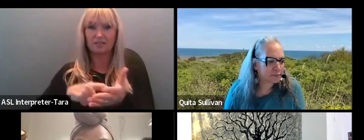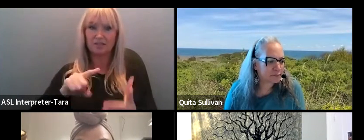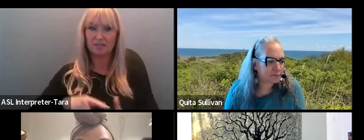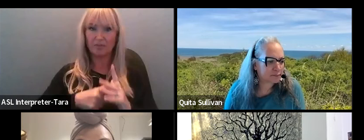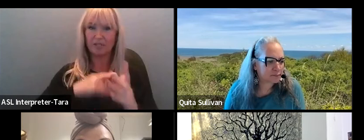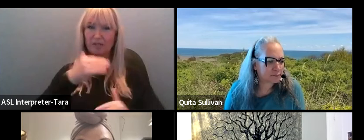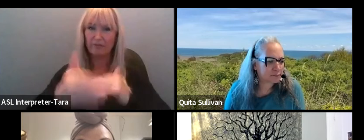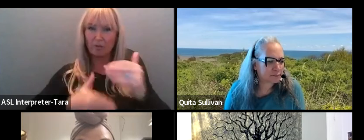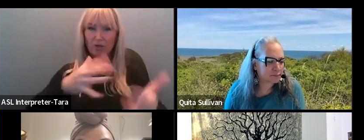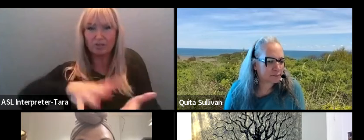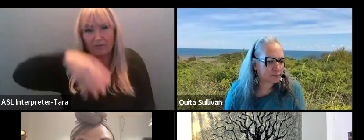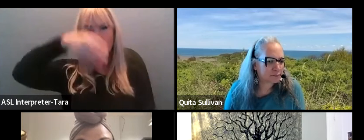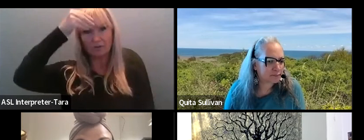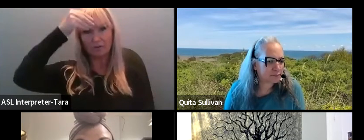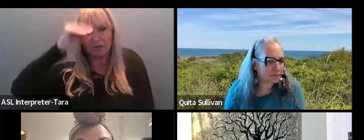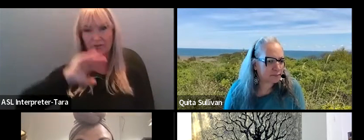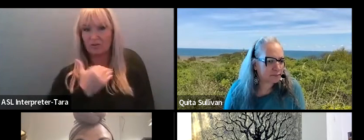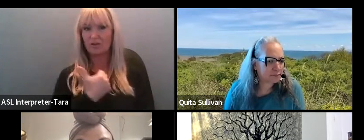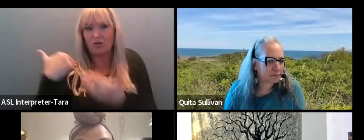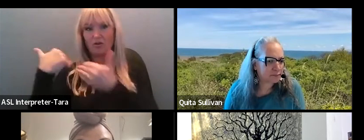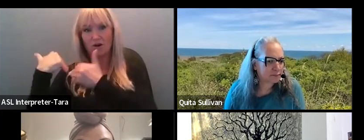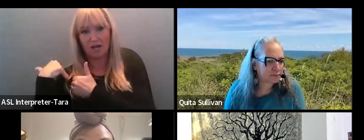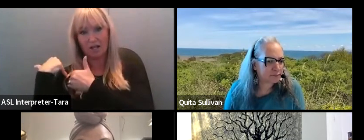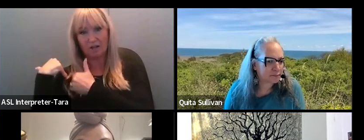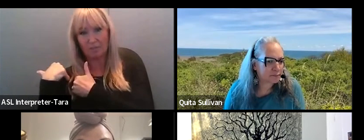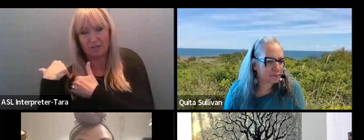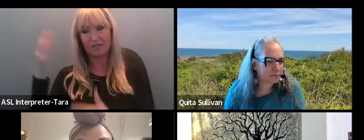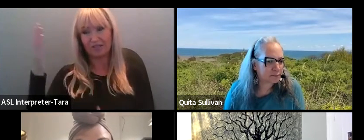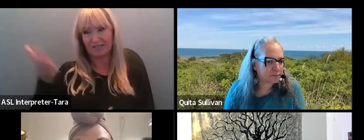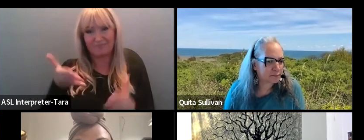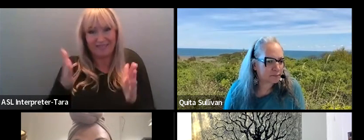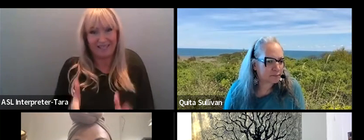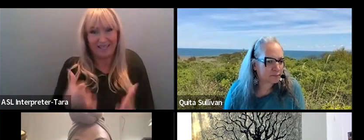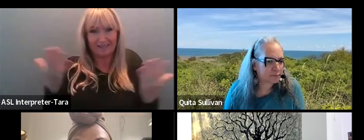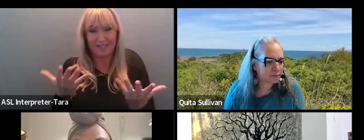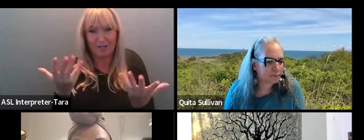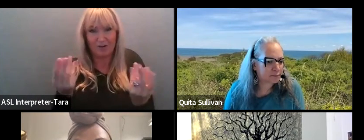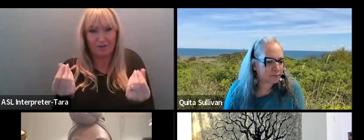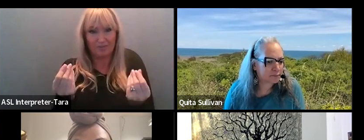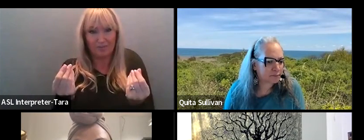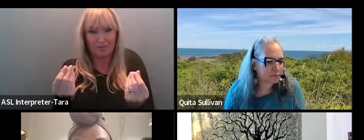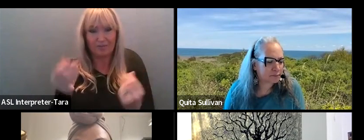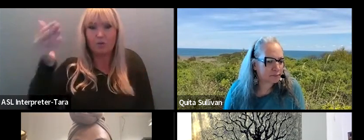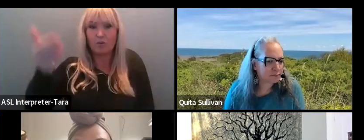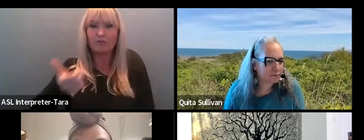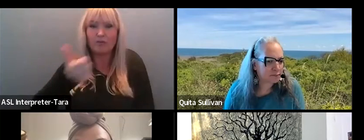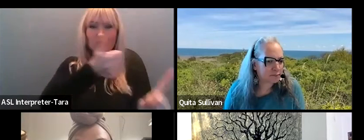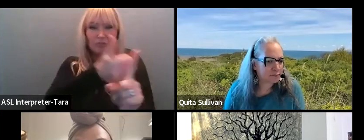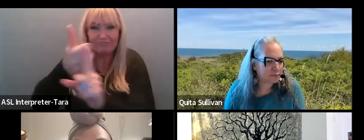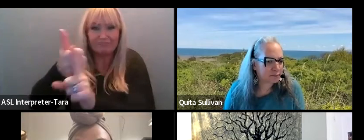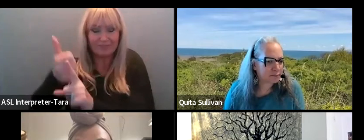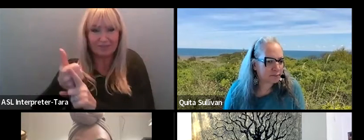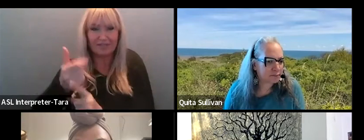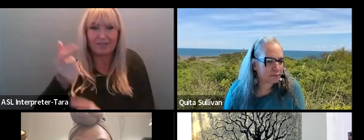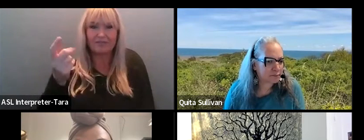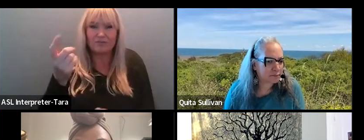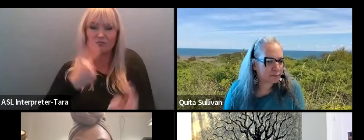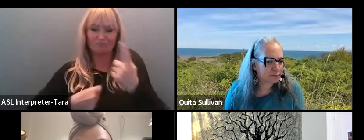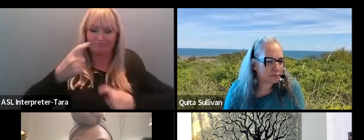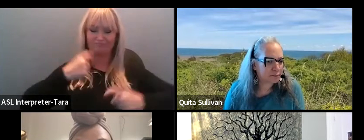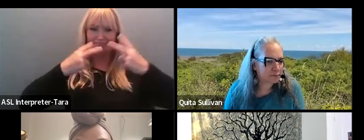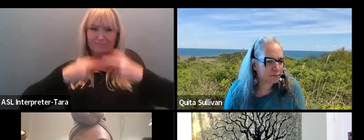of learning, our obligations as guests in this territory. We invite you to ask yourselves, as we are, these